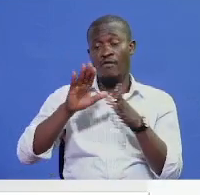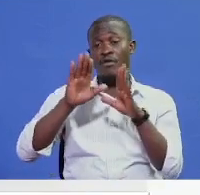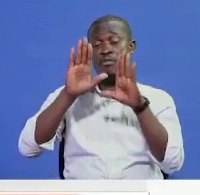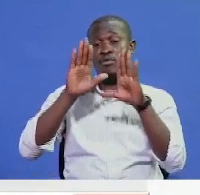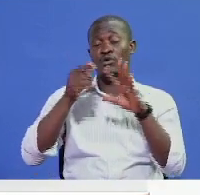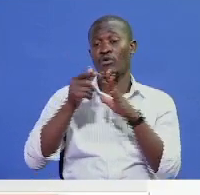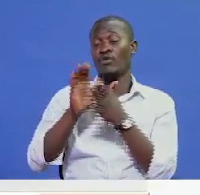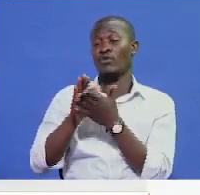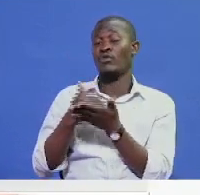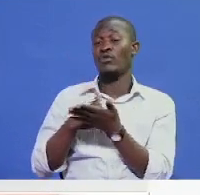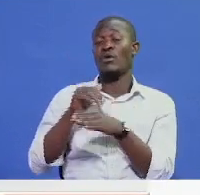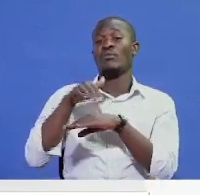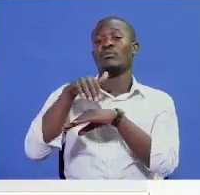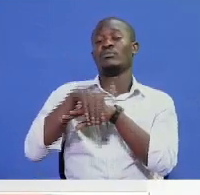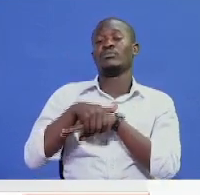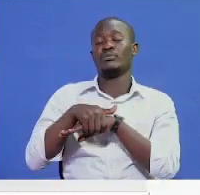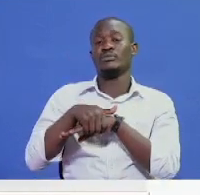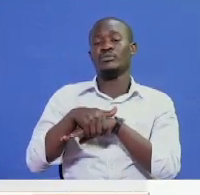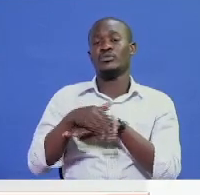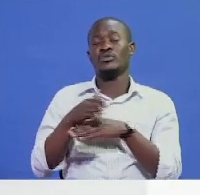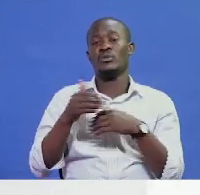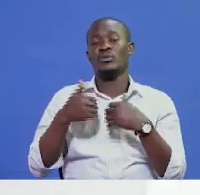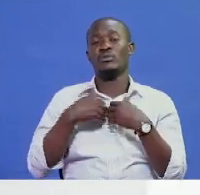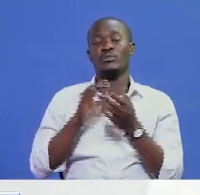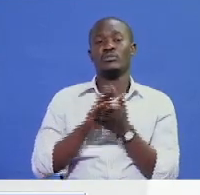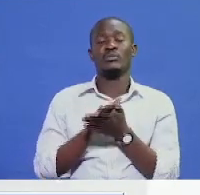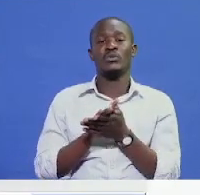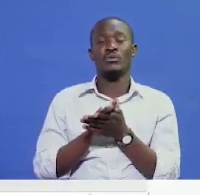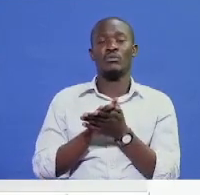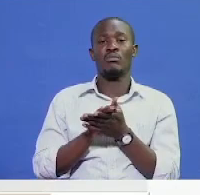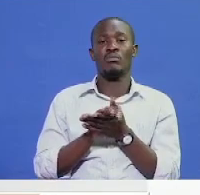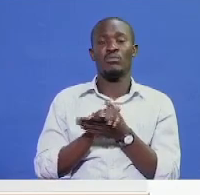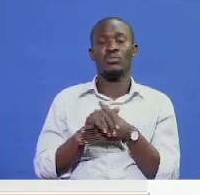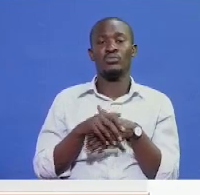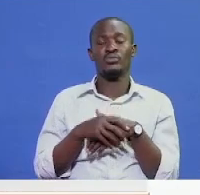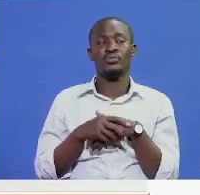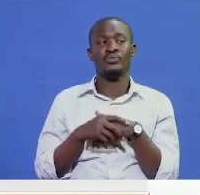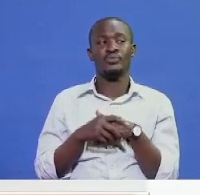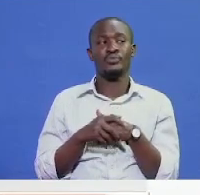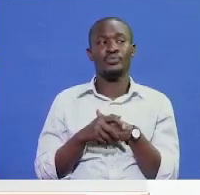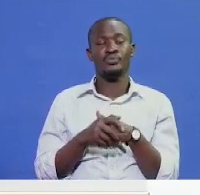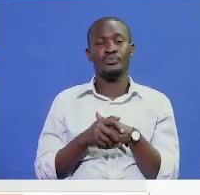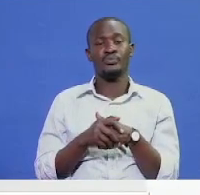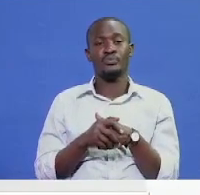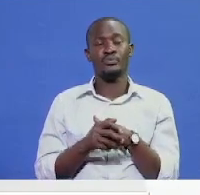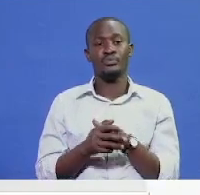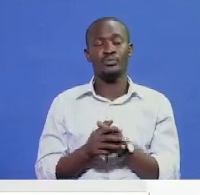hii ya sodo. Bila shaka umekuwa nami nahodha wako Caroline Kimwele.